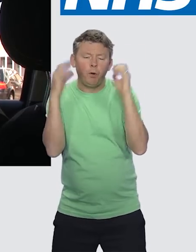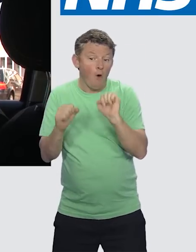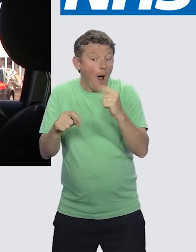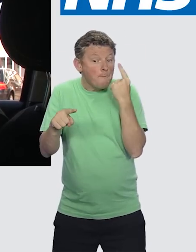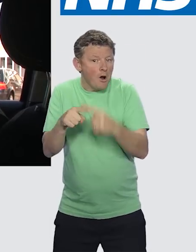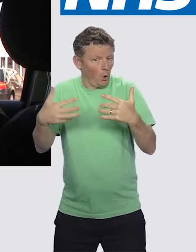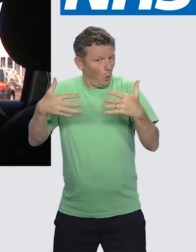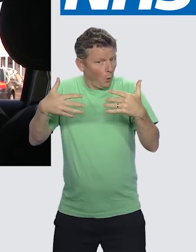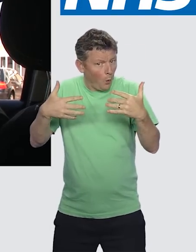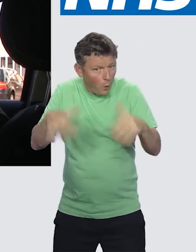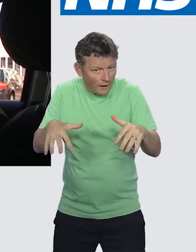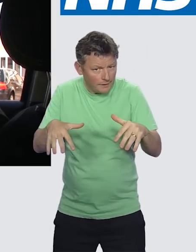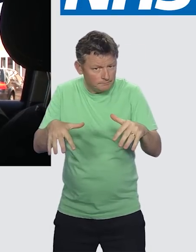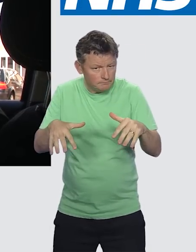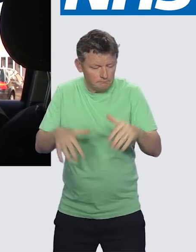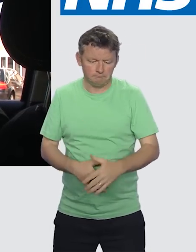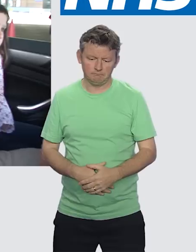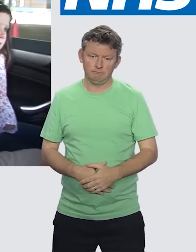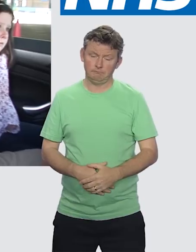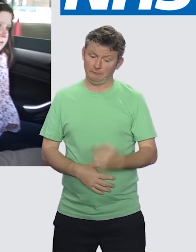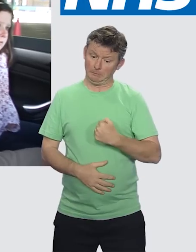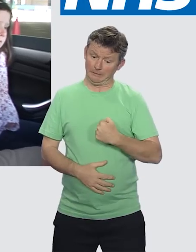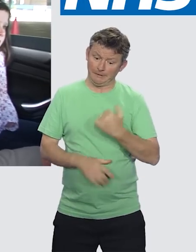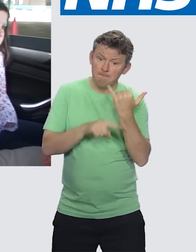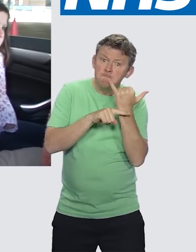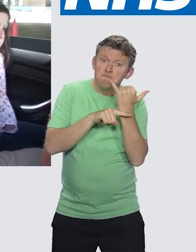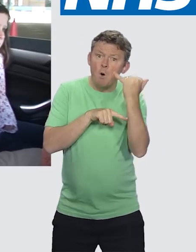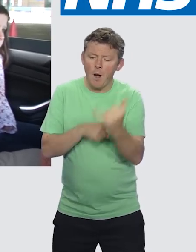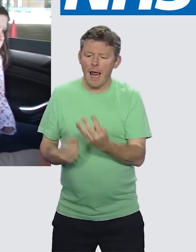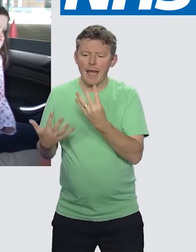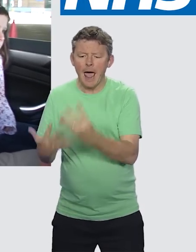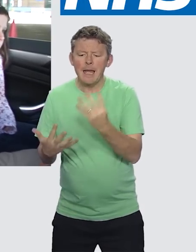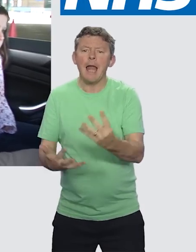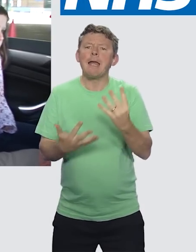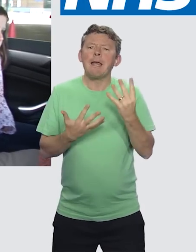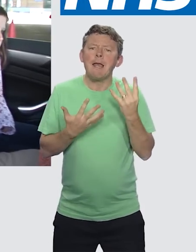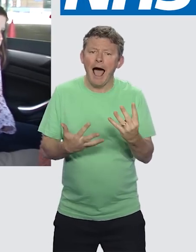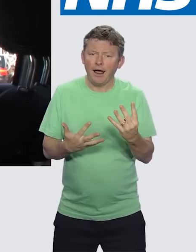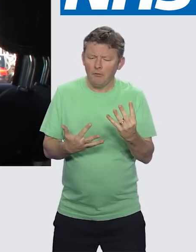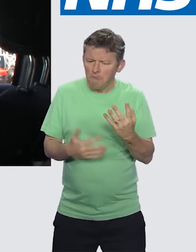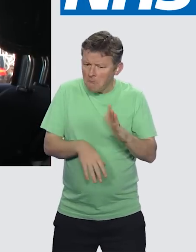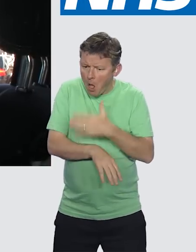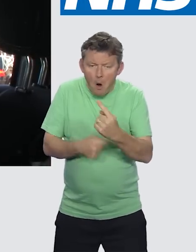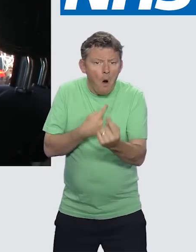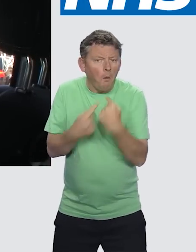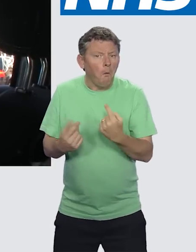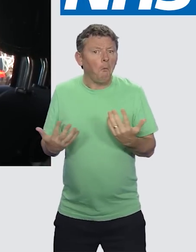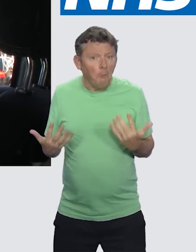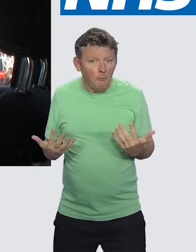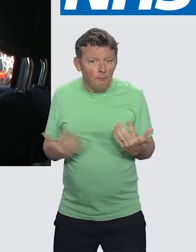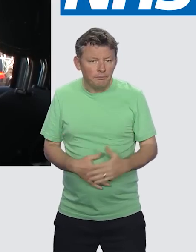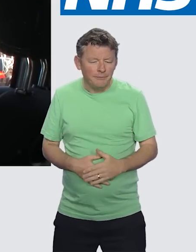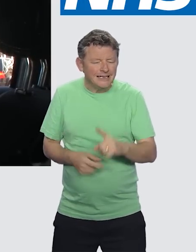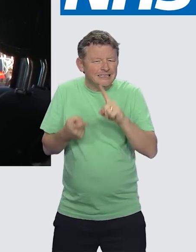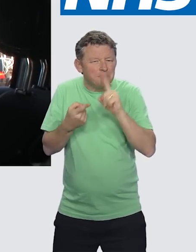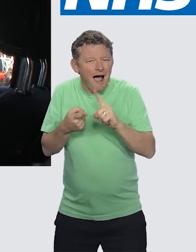and sirens on, but only for an emergency call. If I call 999, how fast will it get to me? That depends on the category